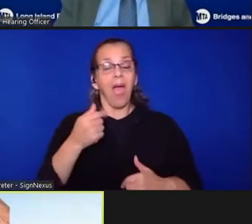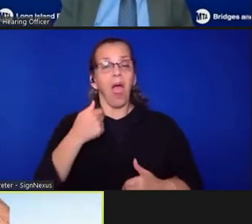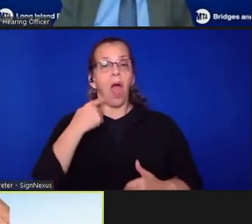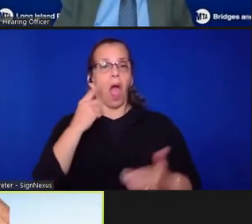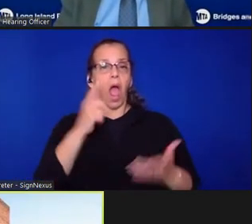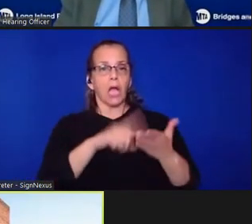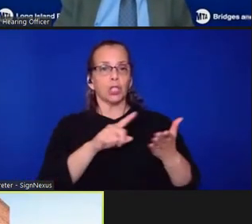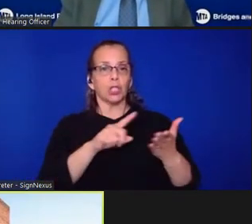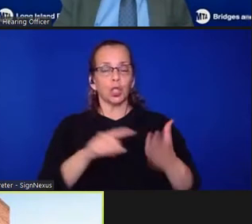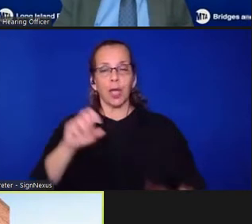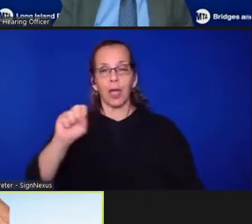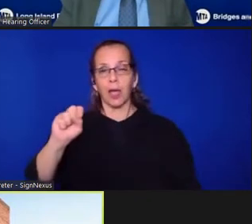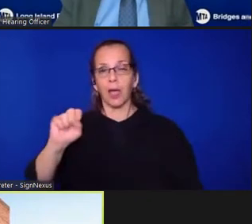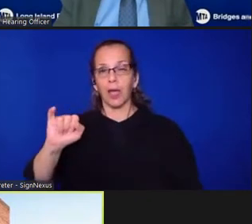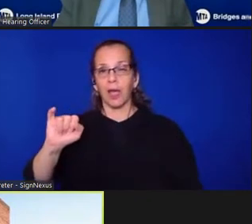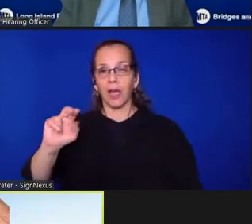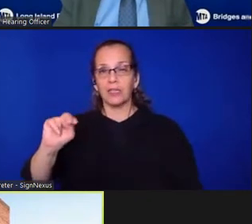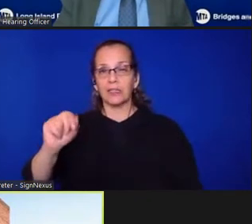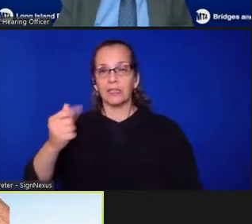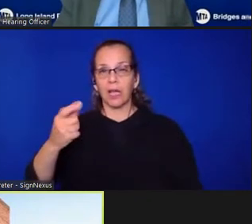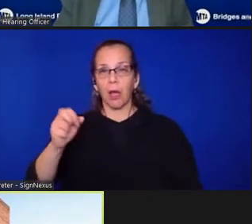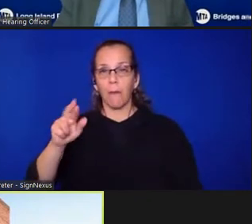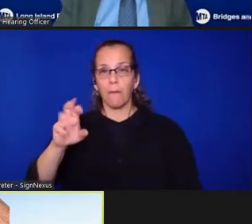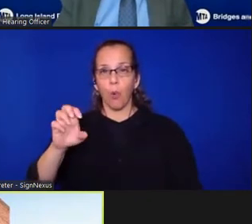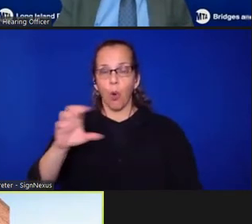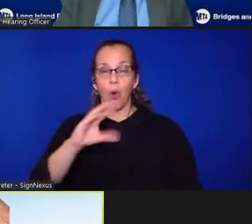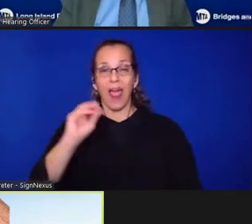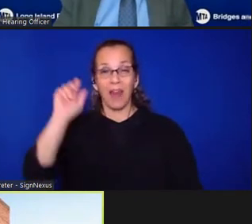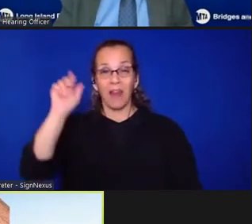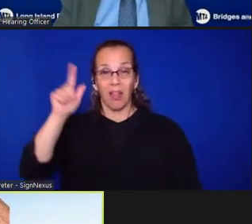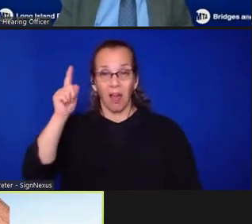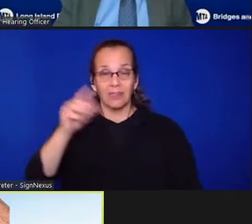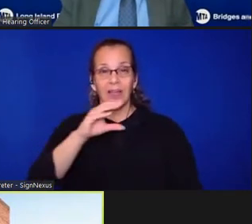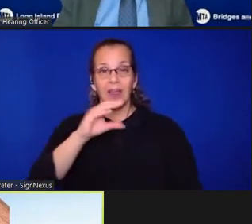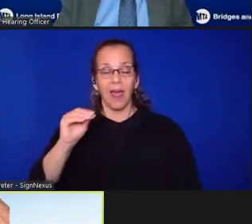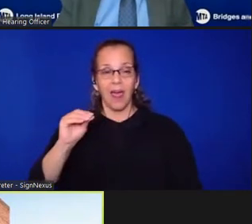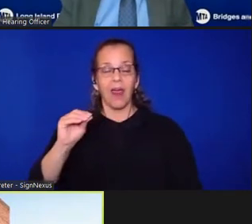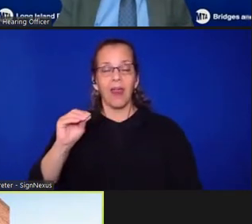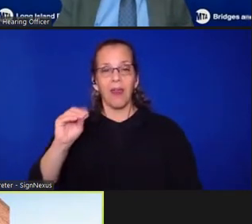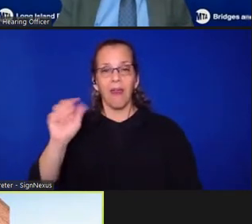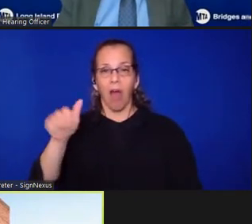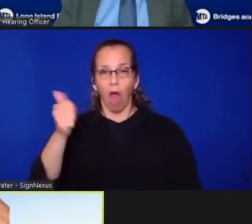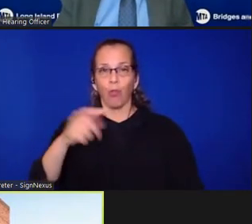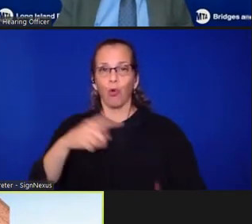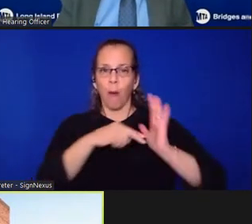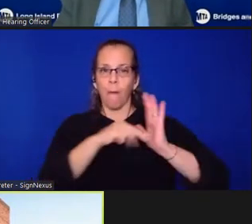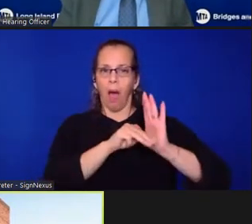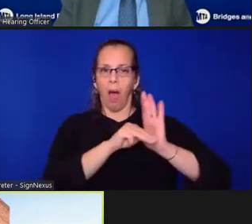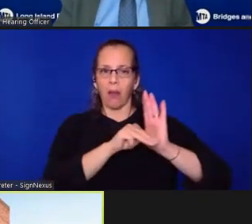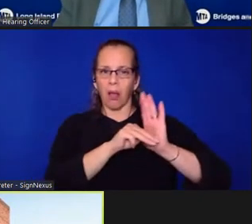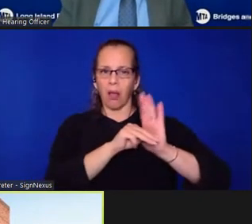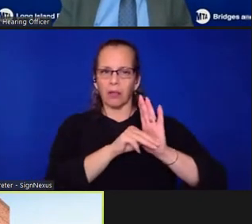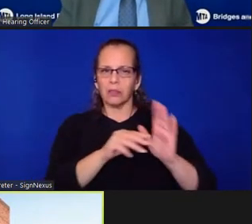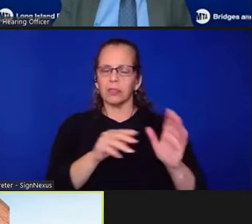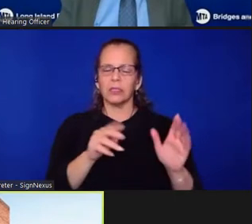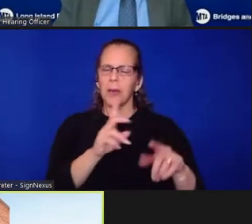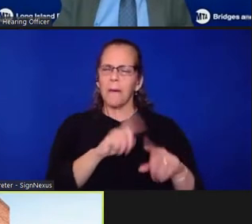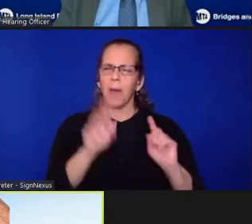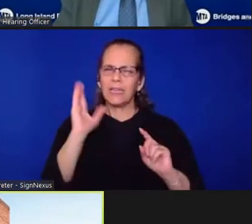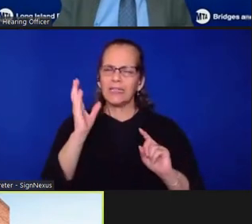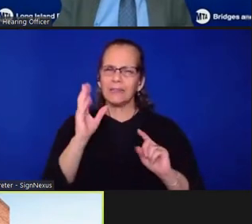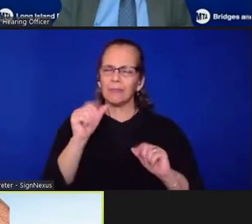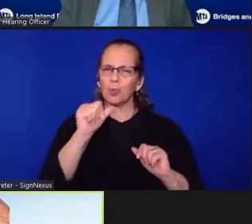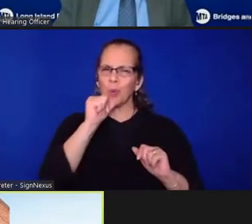Singaporean London model or Stockholm model and it seems people aren't really taking into this in consideration that